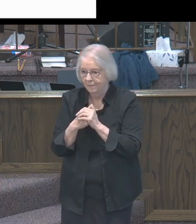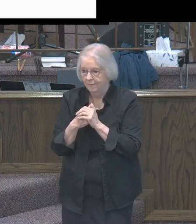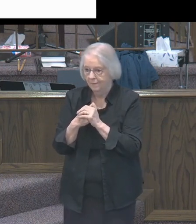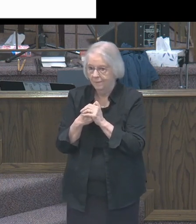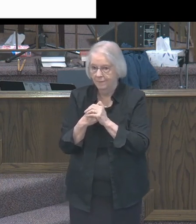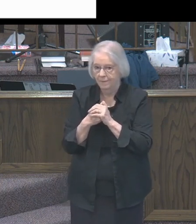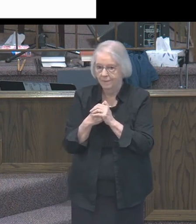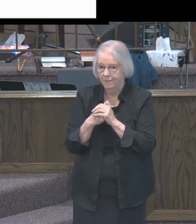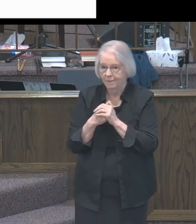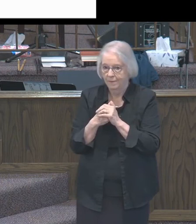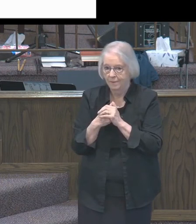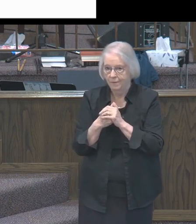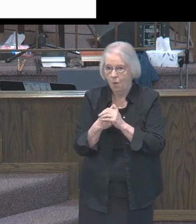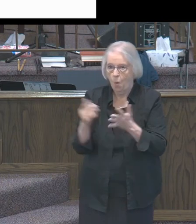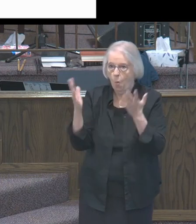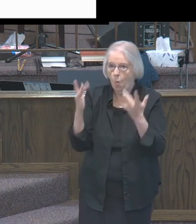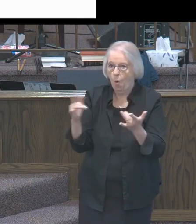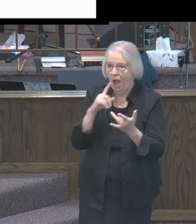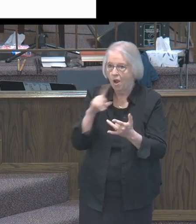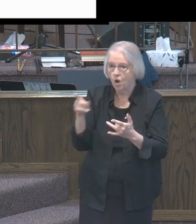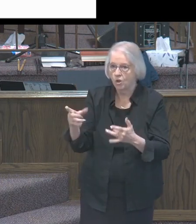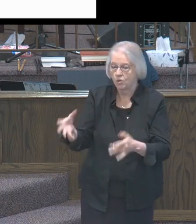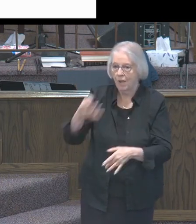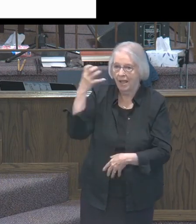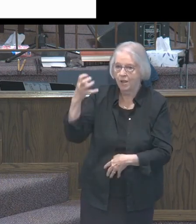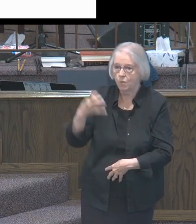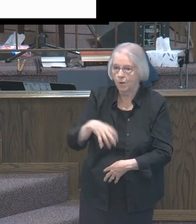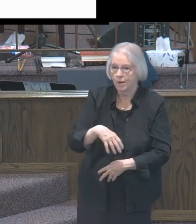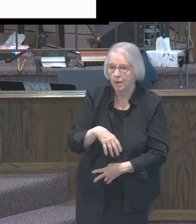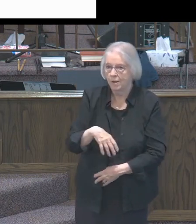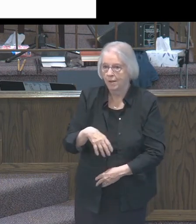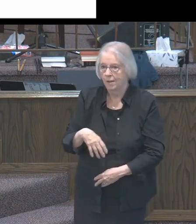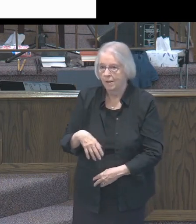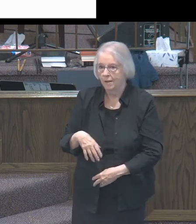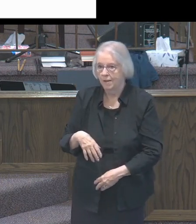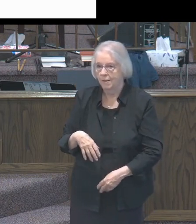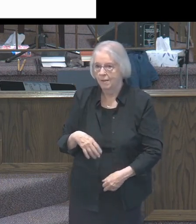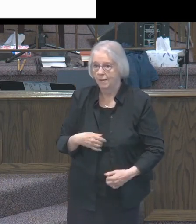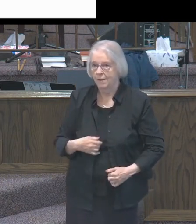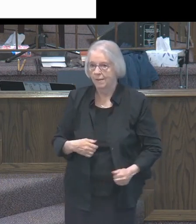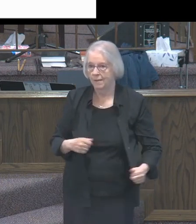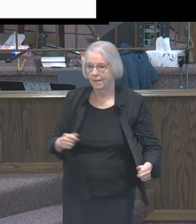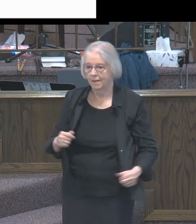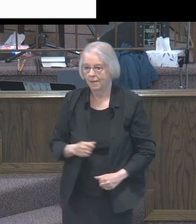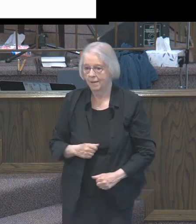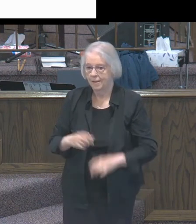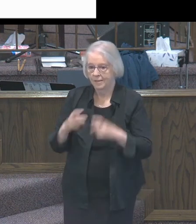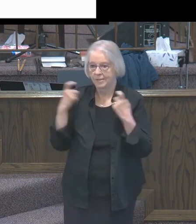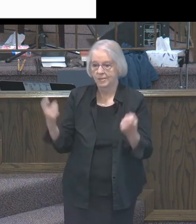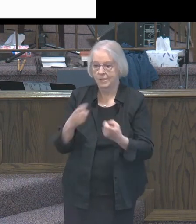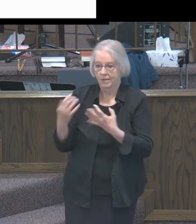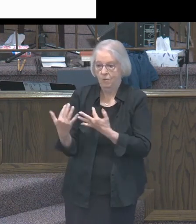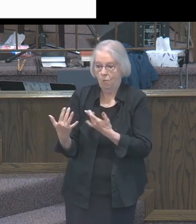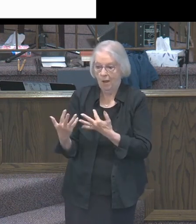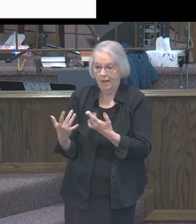Why are you angry? If you do well, will you not be accepted? And if you do not do well, sin lies at the door.